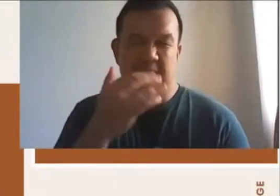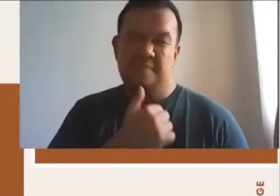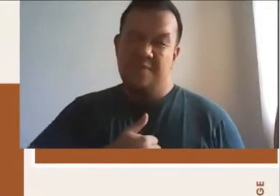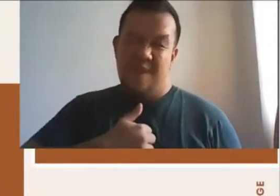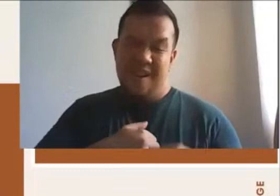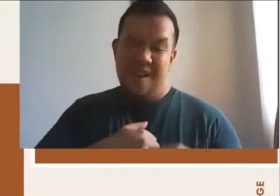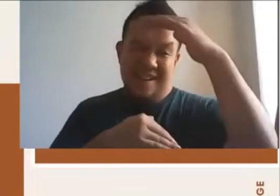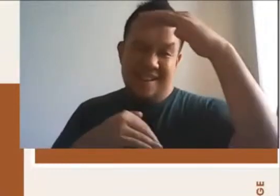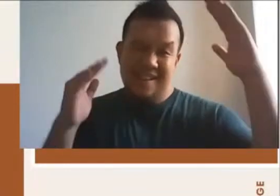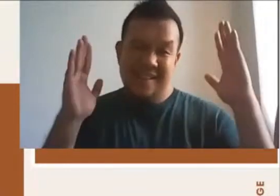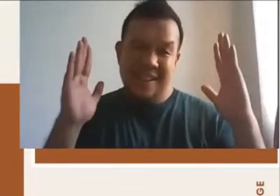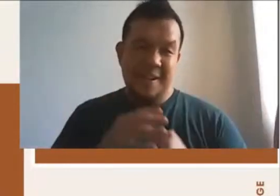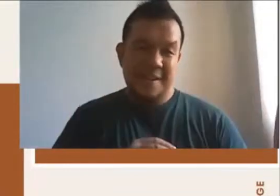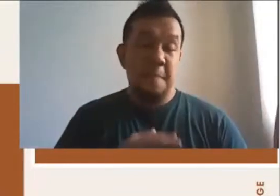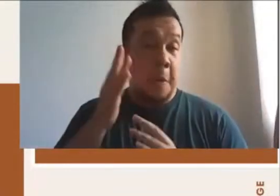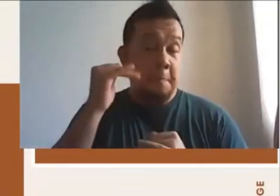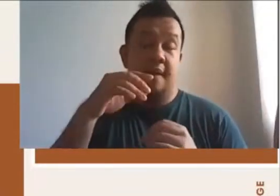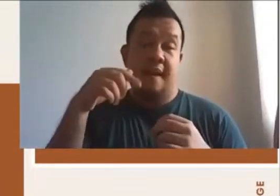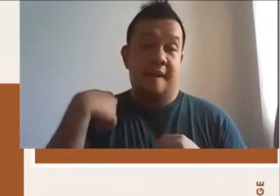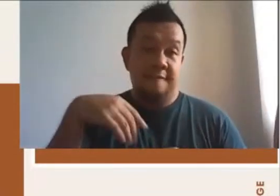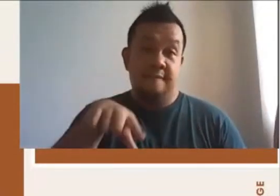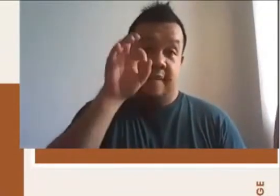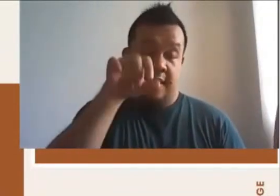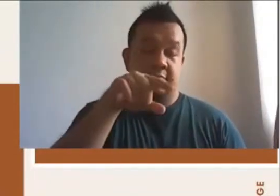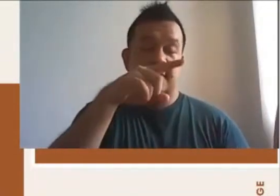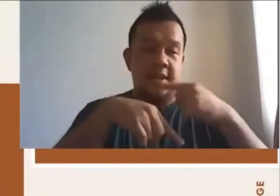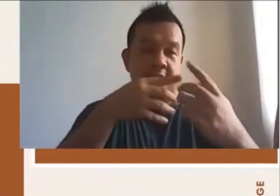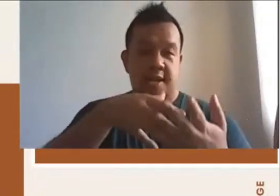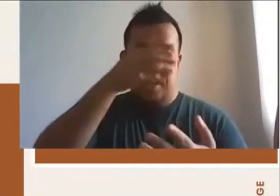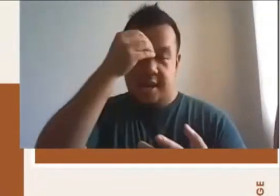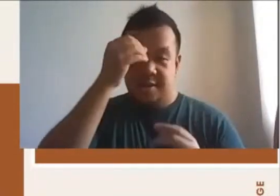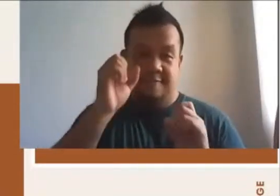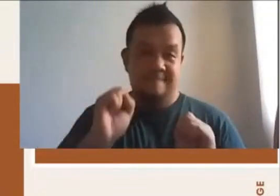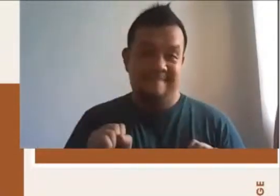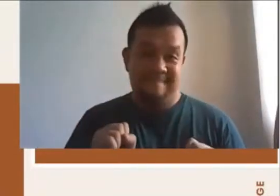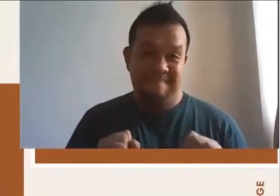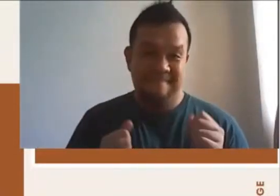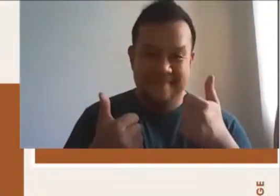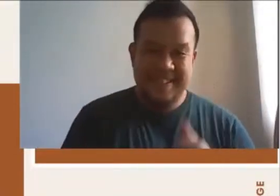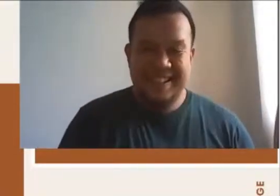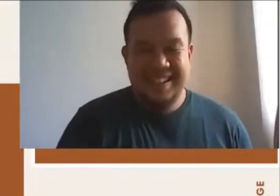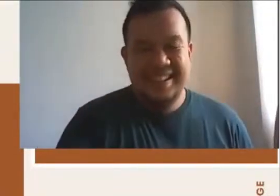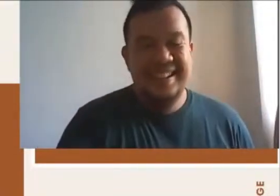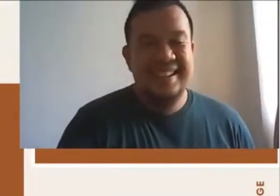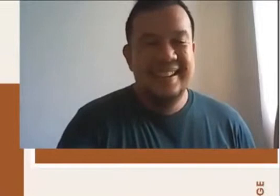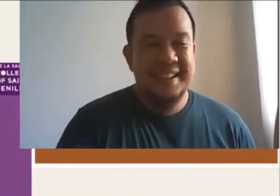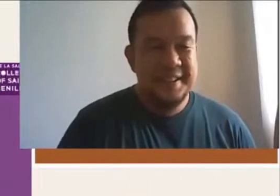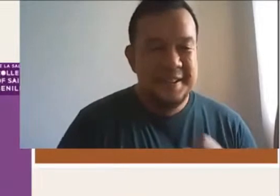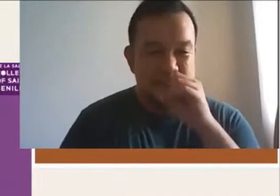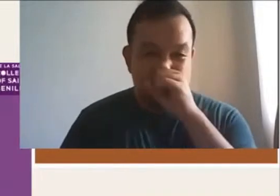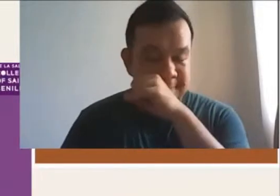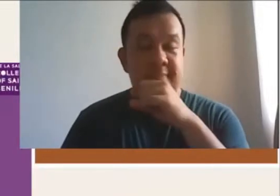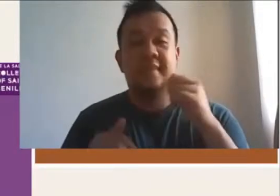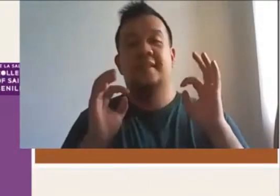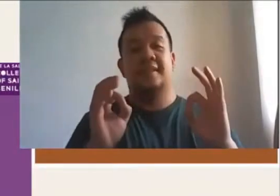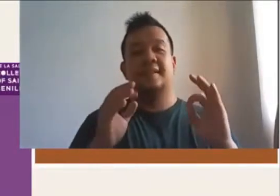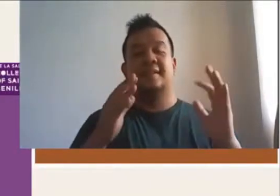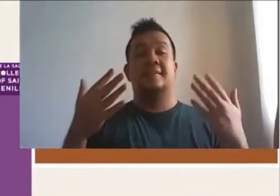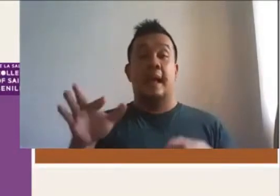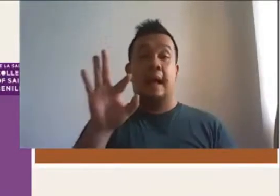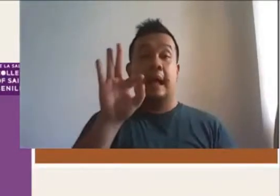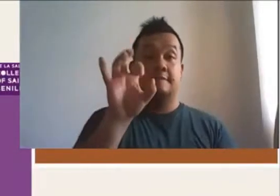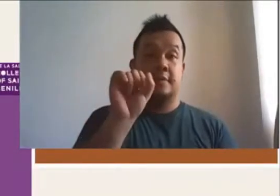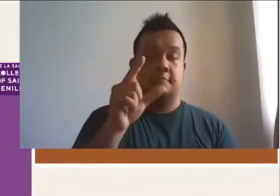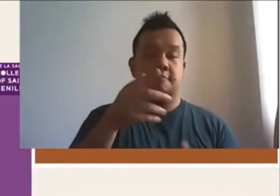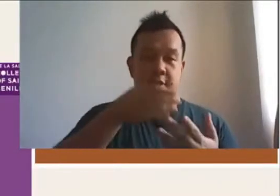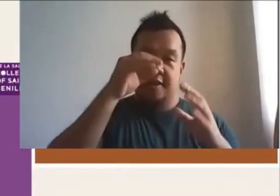I hope we can find more signs later on. So now let me introduce our team. Ngayon kasi may